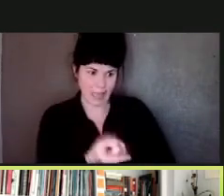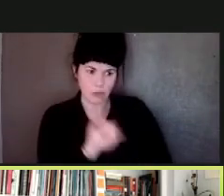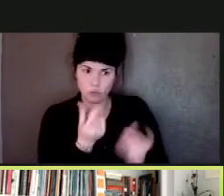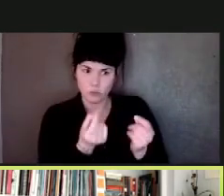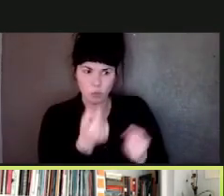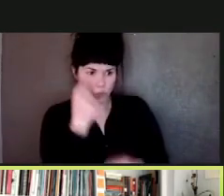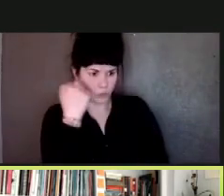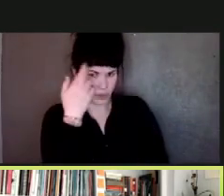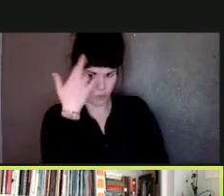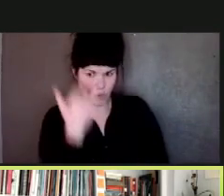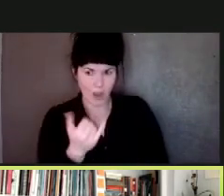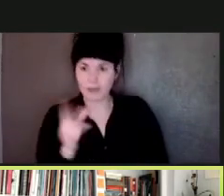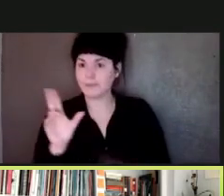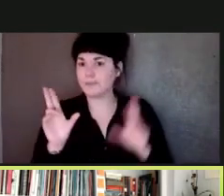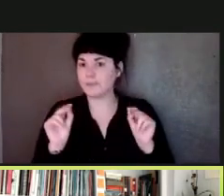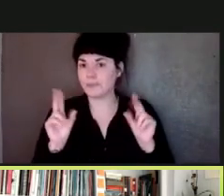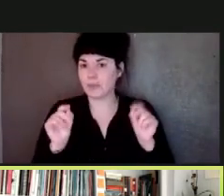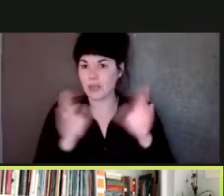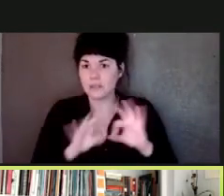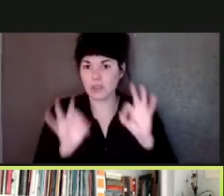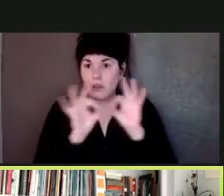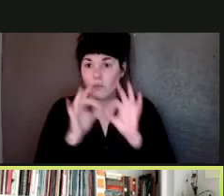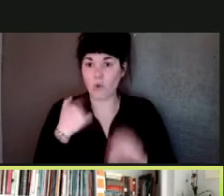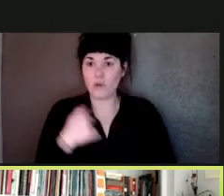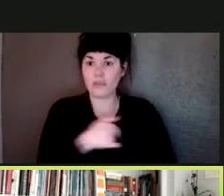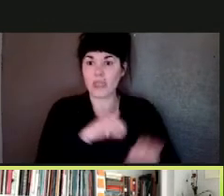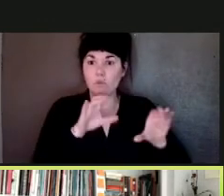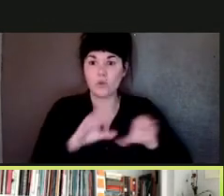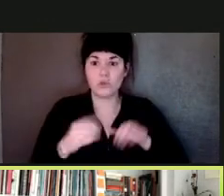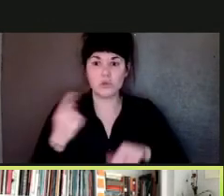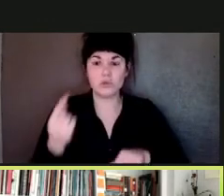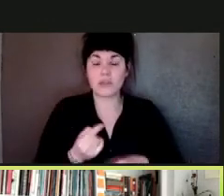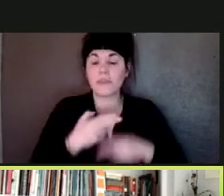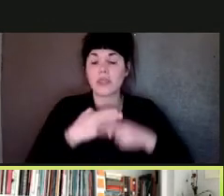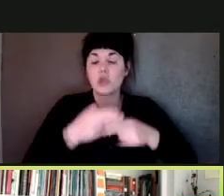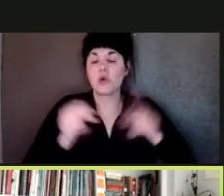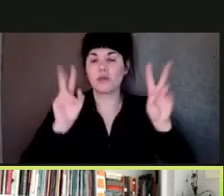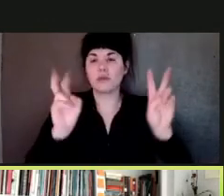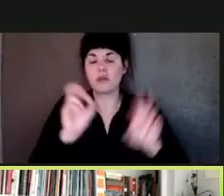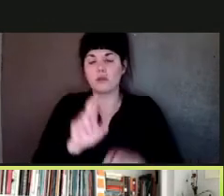it's really important that we do something called reflective listening, which is